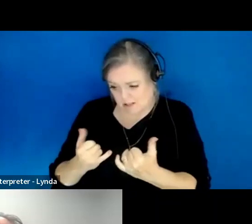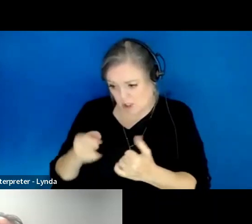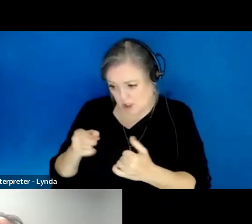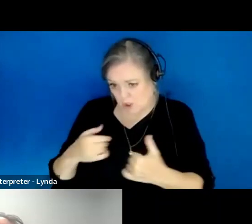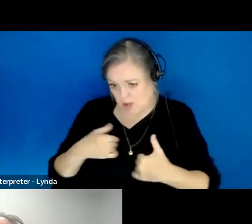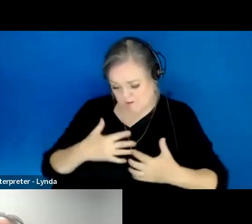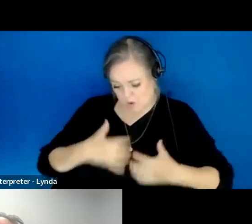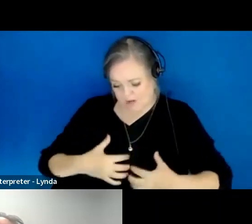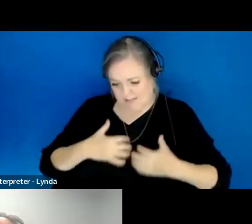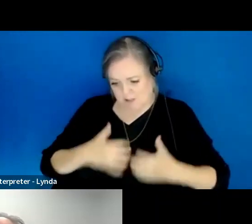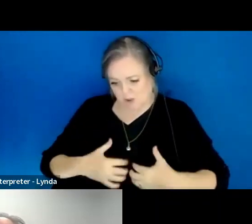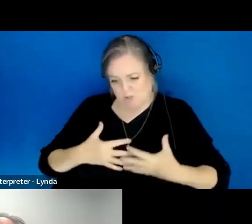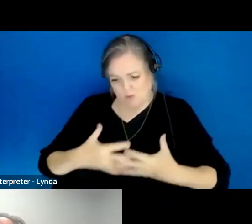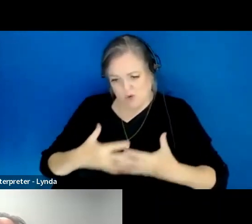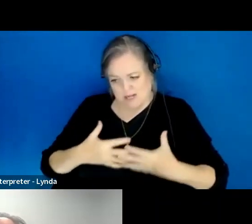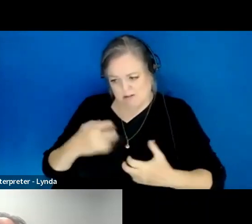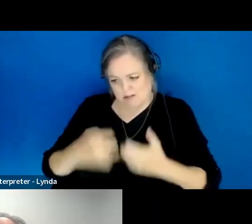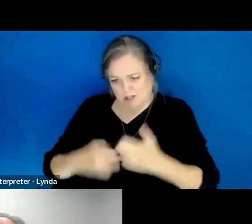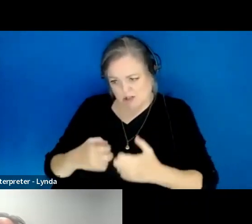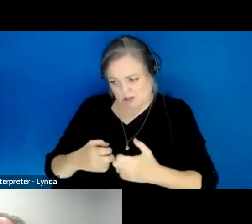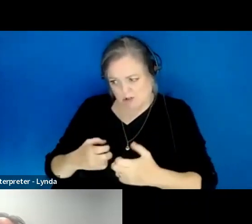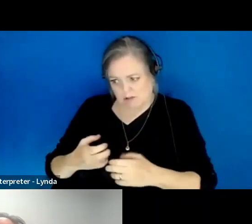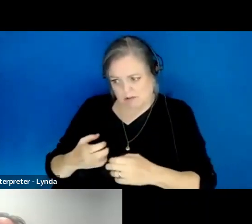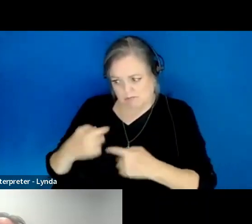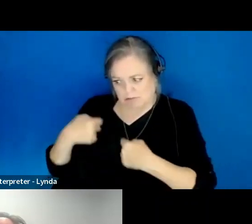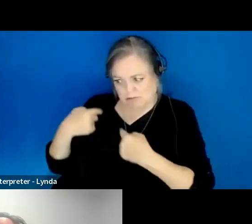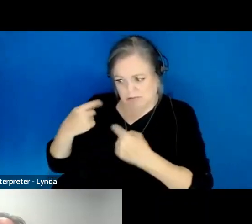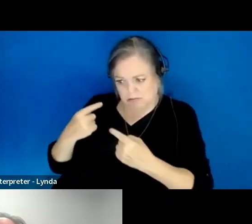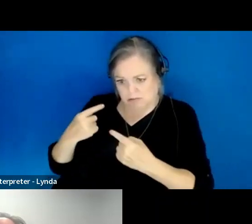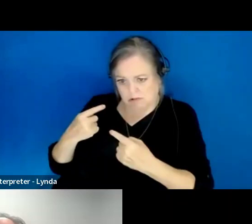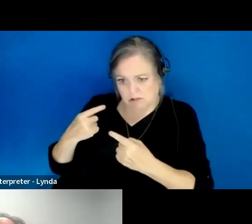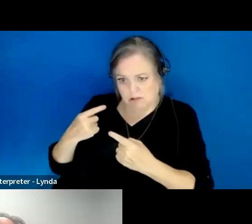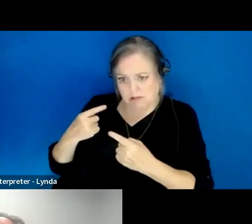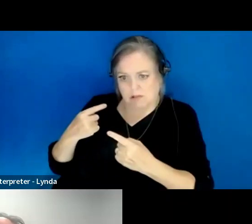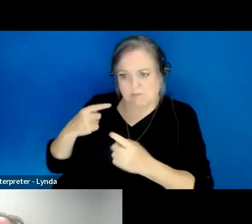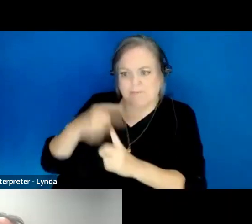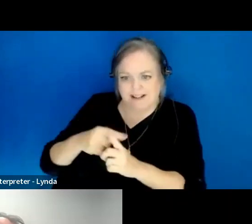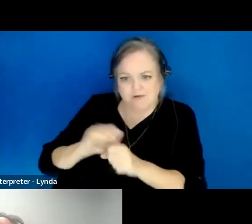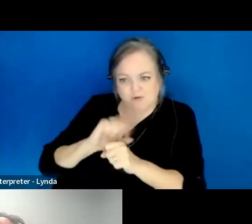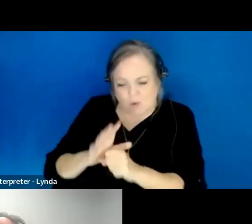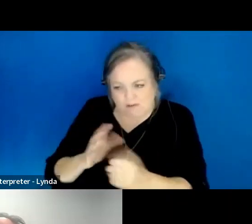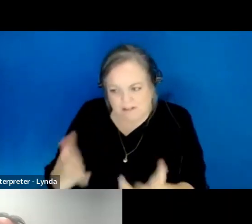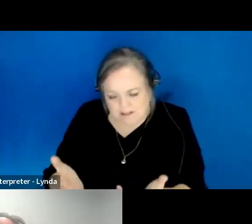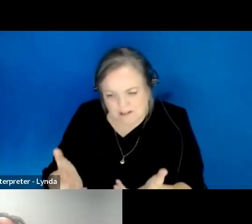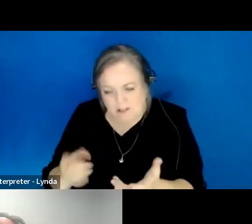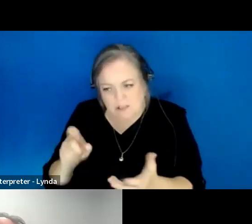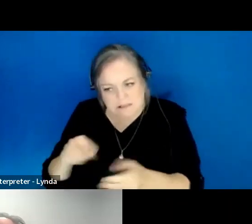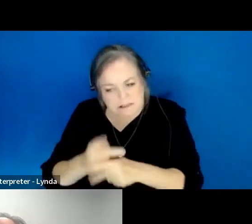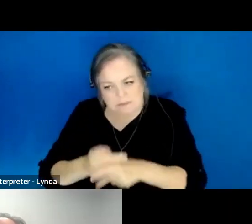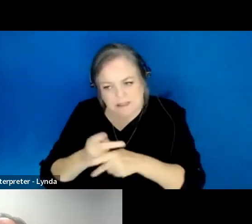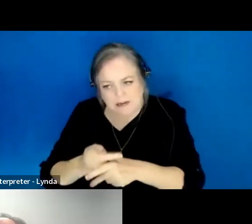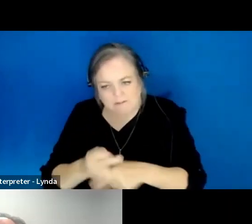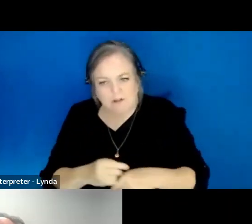have respiratory issues of your own minus COVID, and it's like, you need to be careful. And she always says to